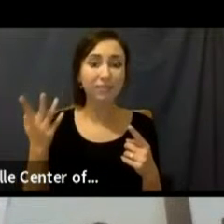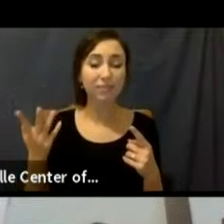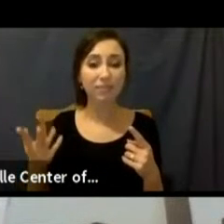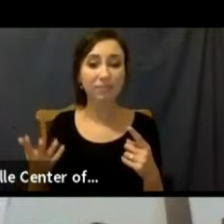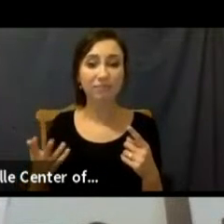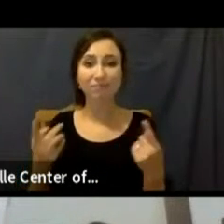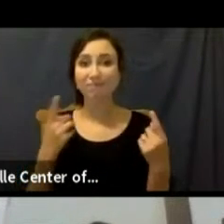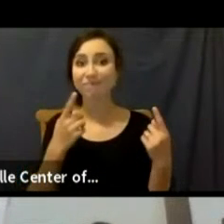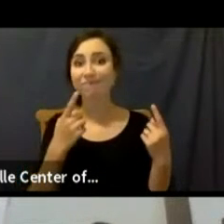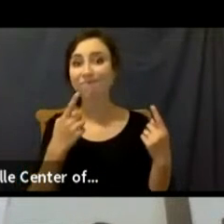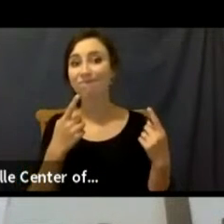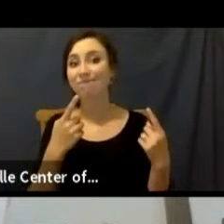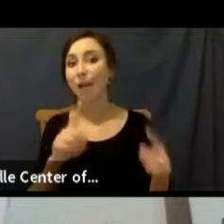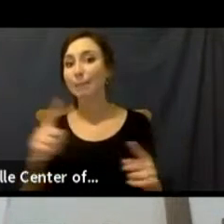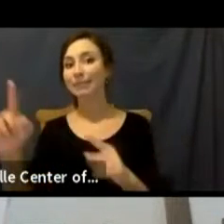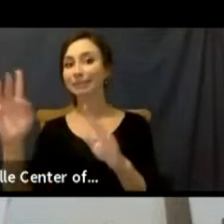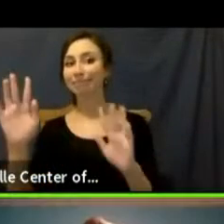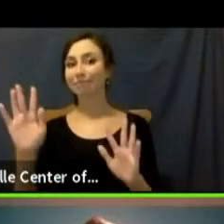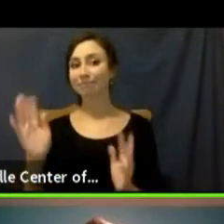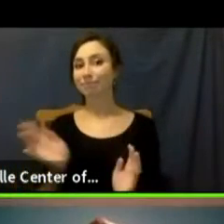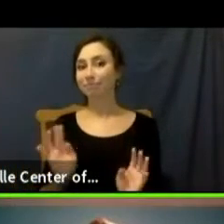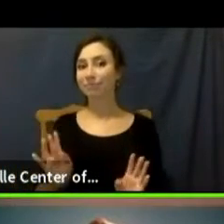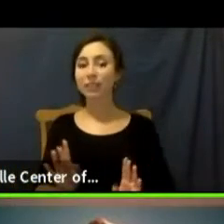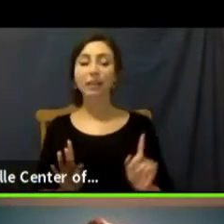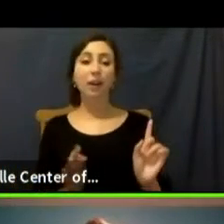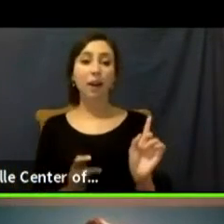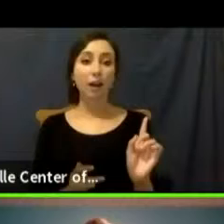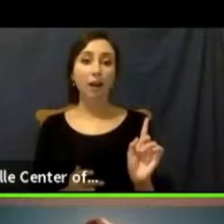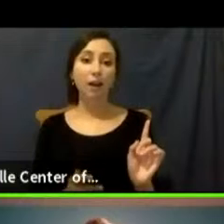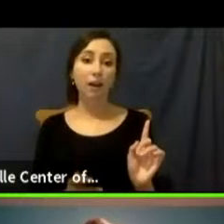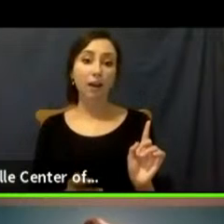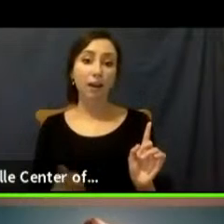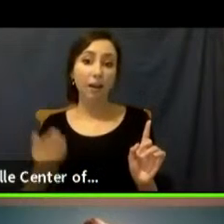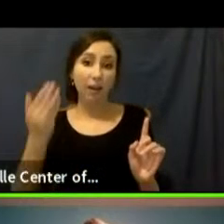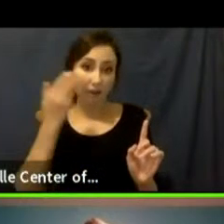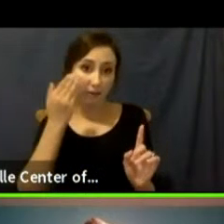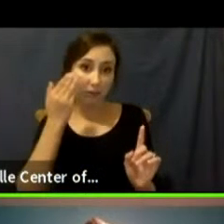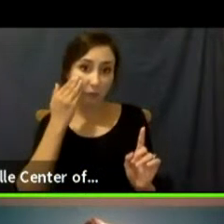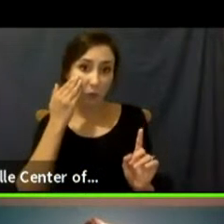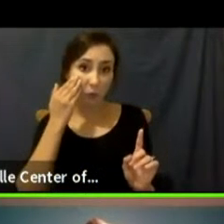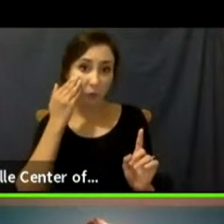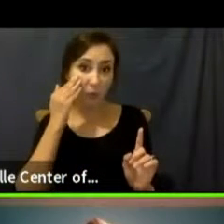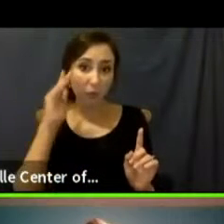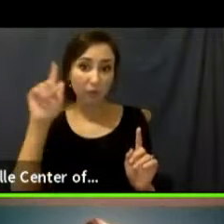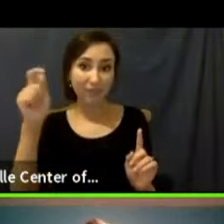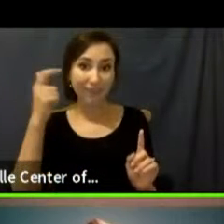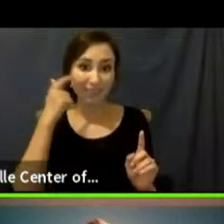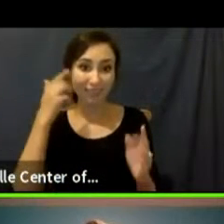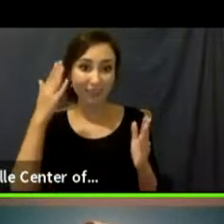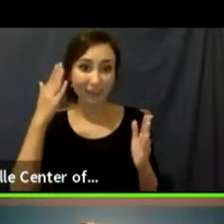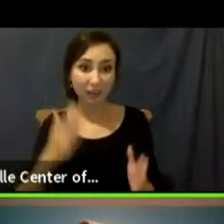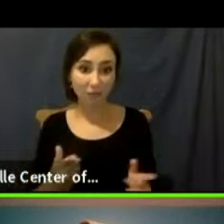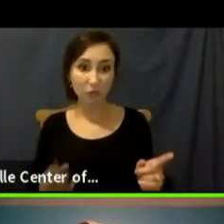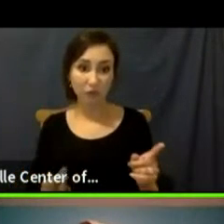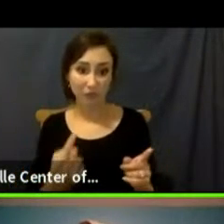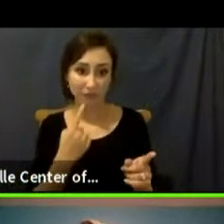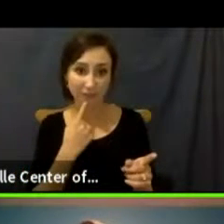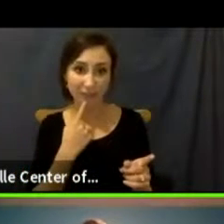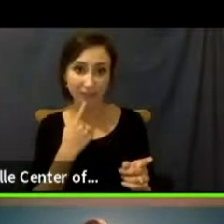goings on. I'll just leave it at that. But I also, I know that the governor has said that the